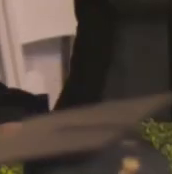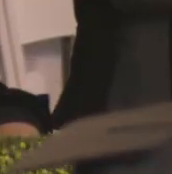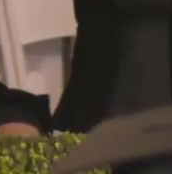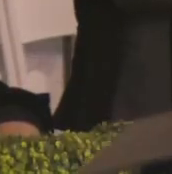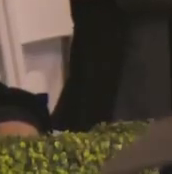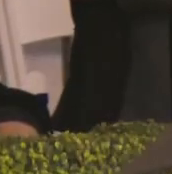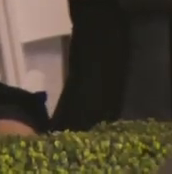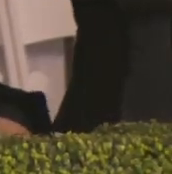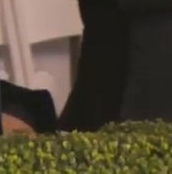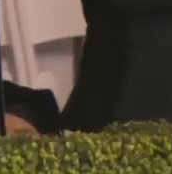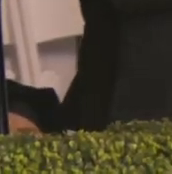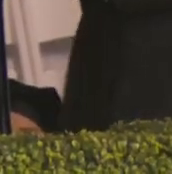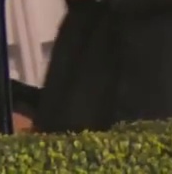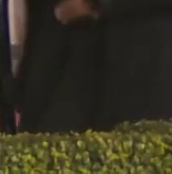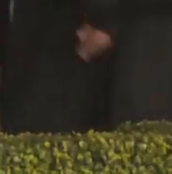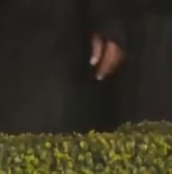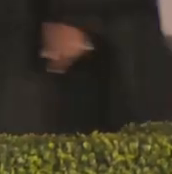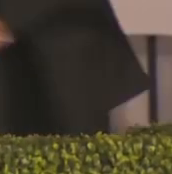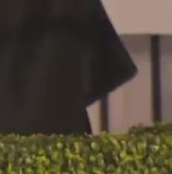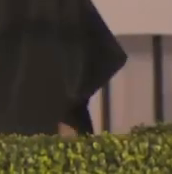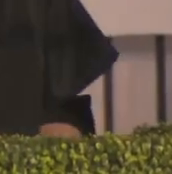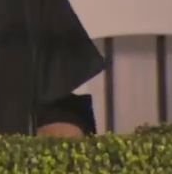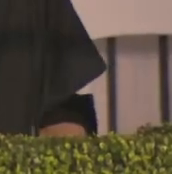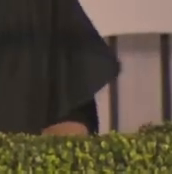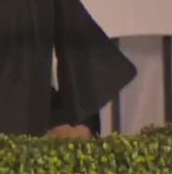Lady Jasmine Sampson.